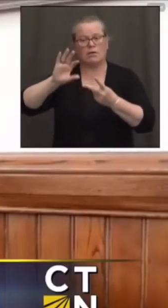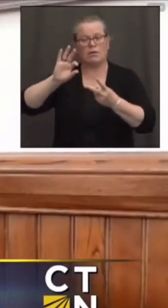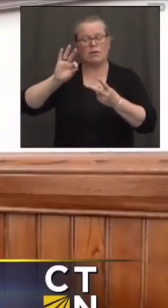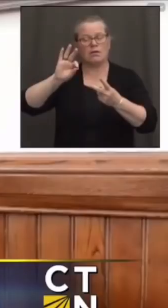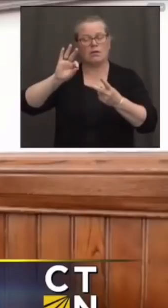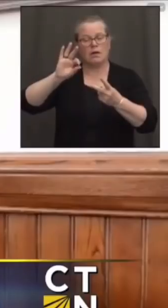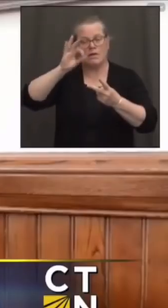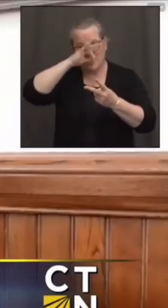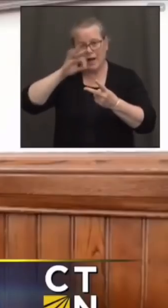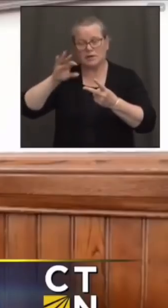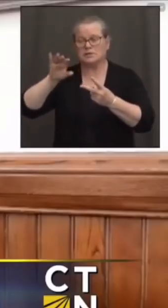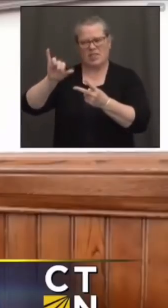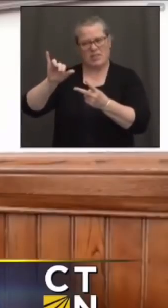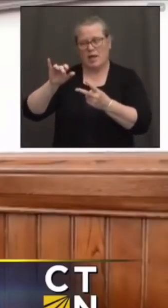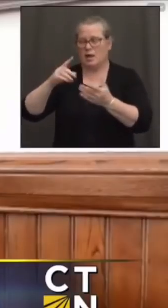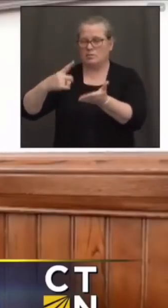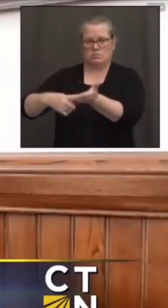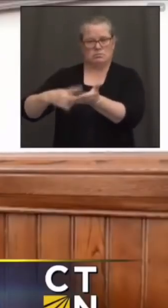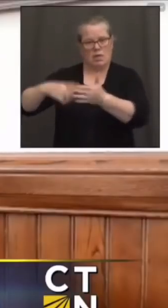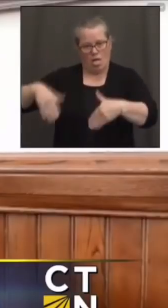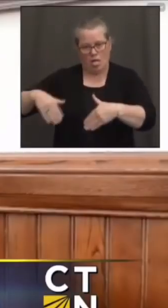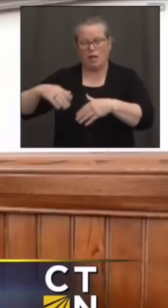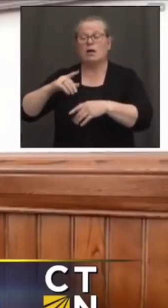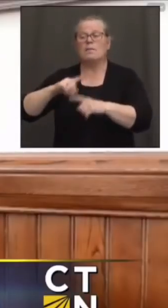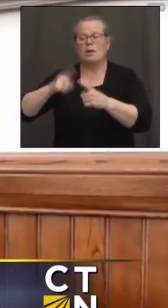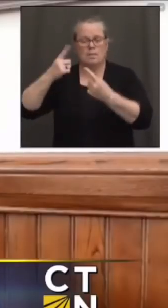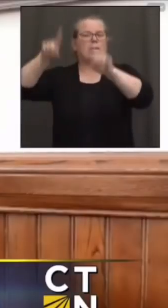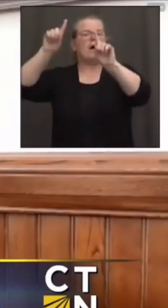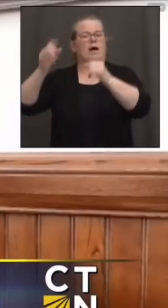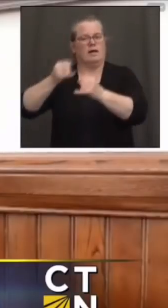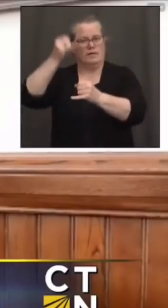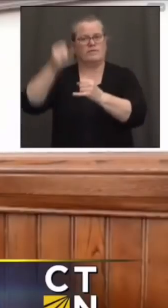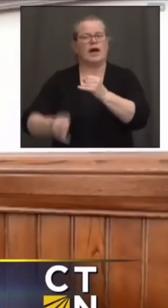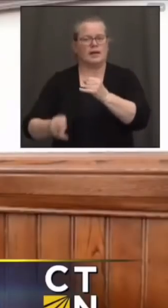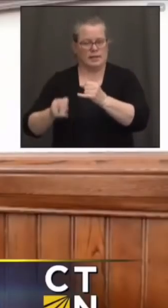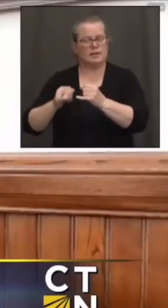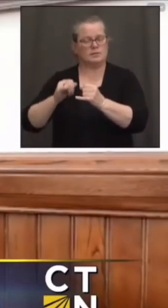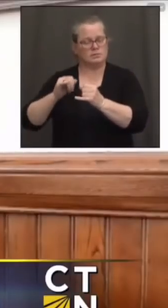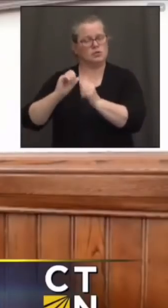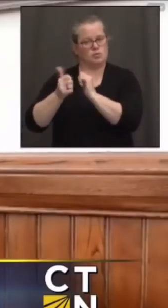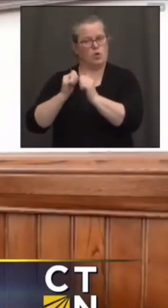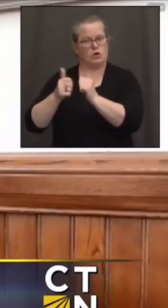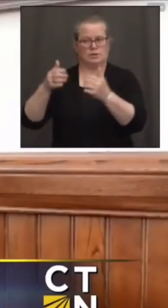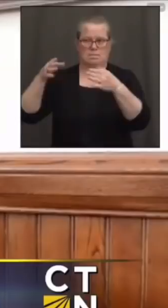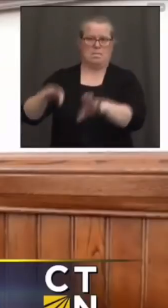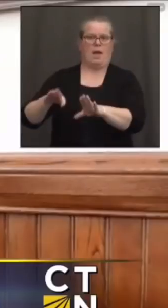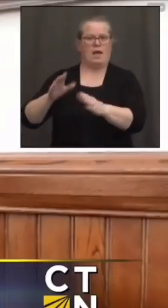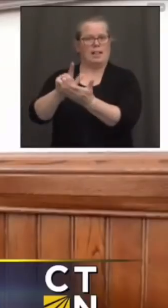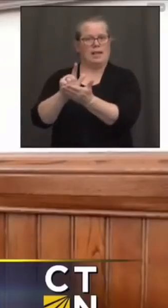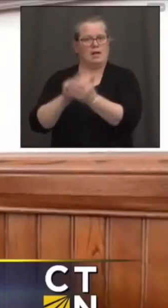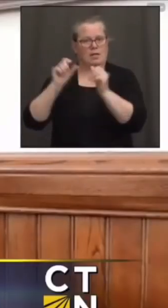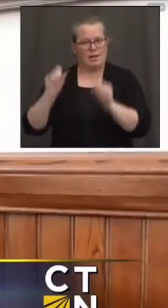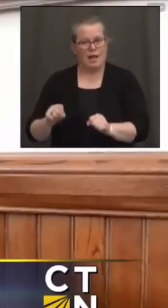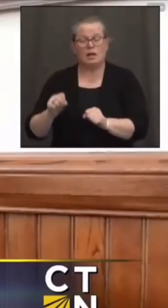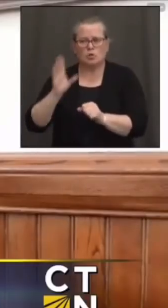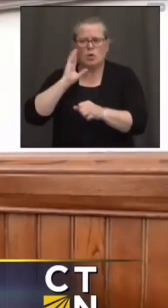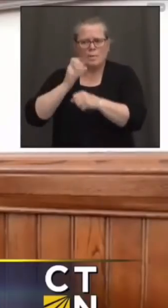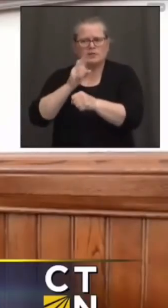to be finally legalized in the state of Connecticut. So we're going to make sure that the industry is able to be legally played in the